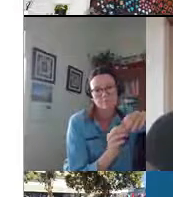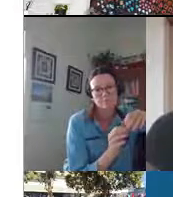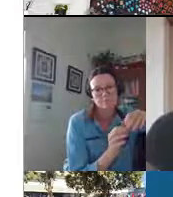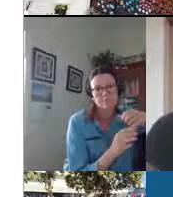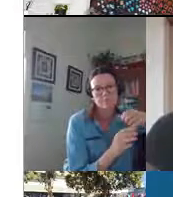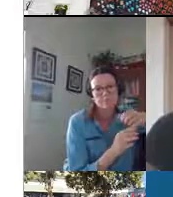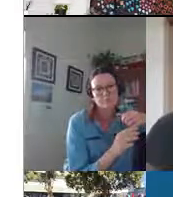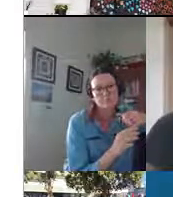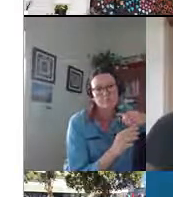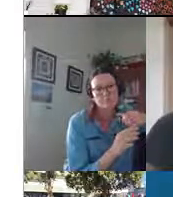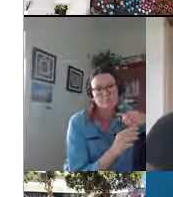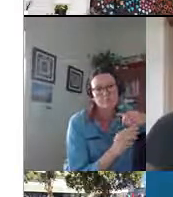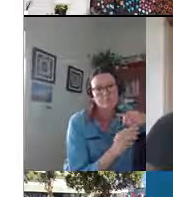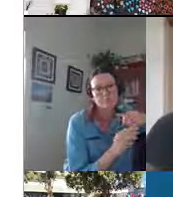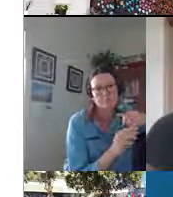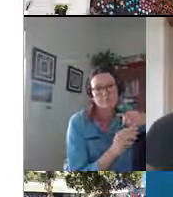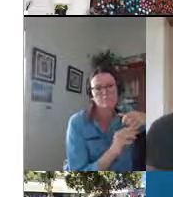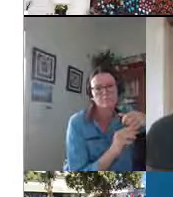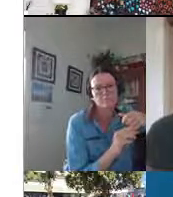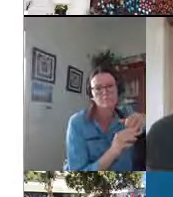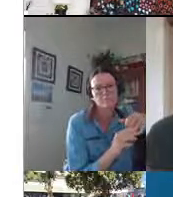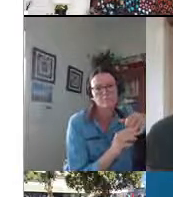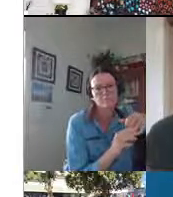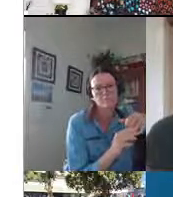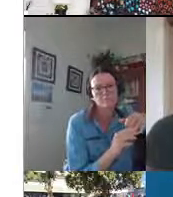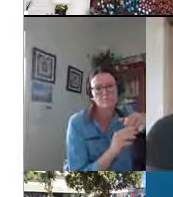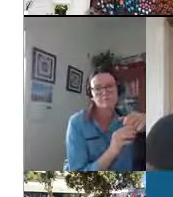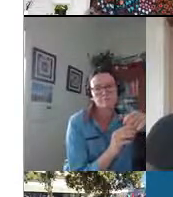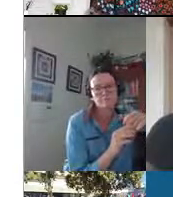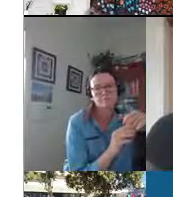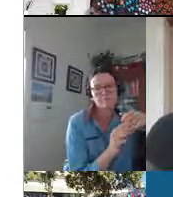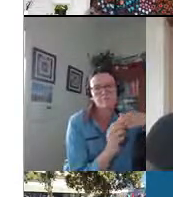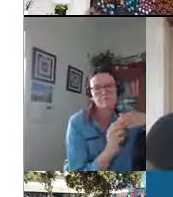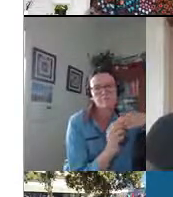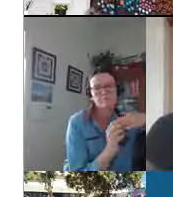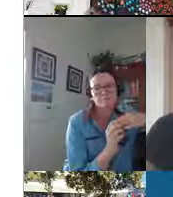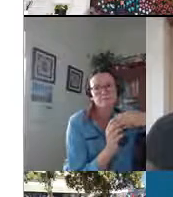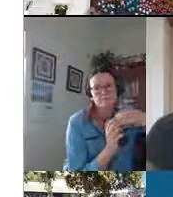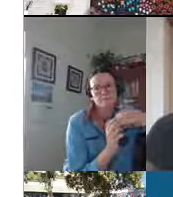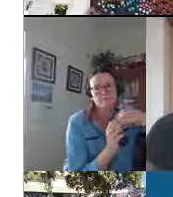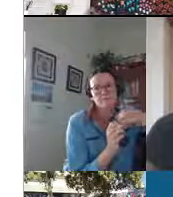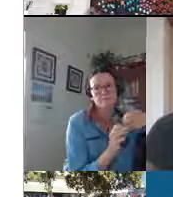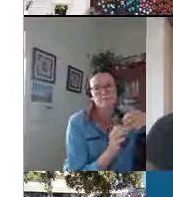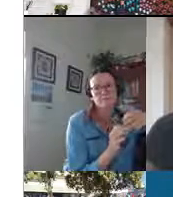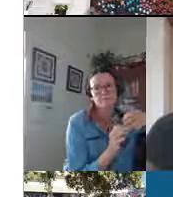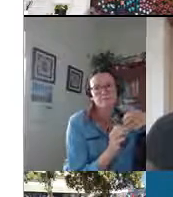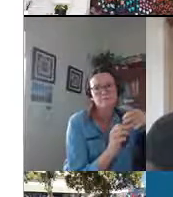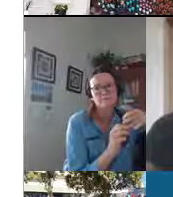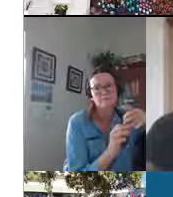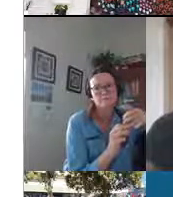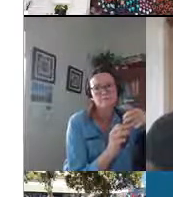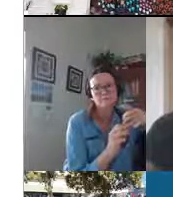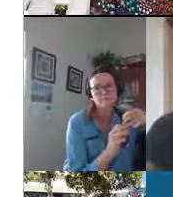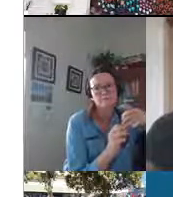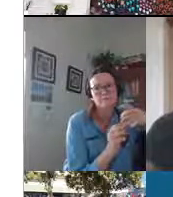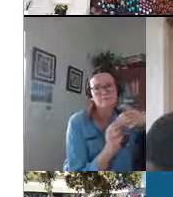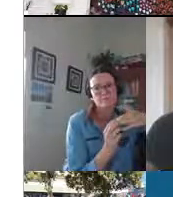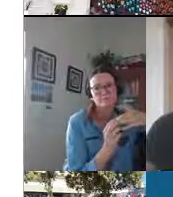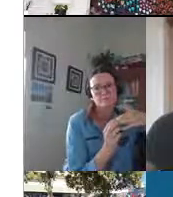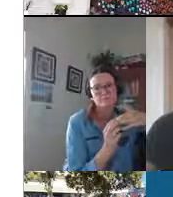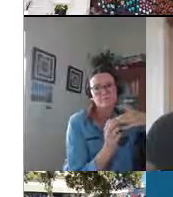NMIs within your buildings, but you could, whatever you're doing as an agricultural enterprise, there are a lot of those scenarios